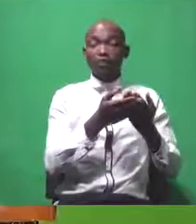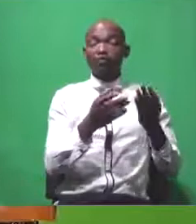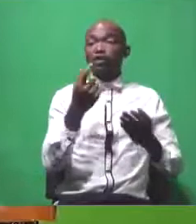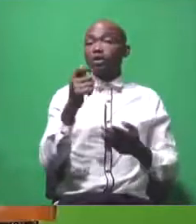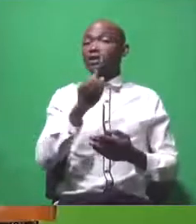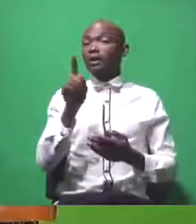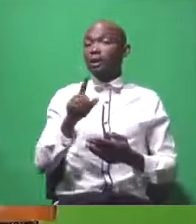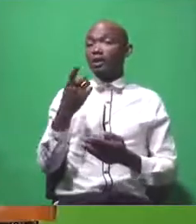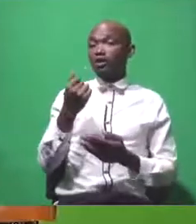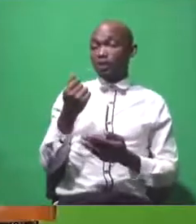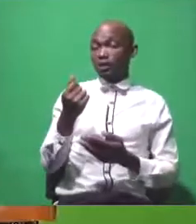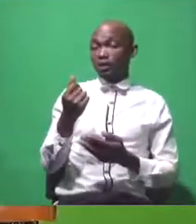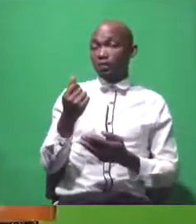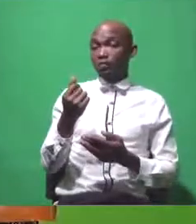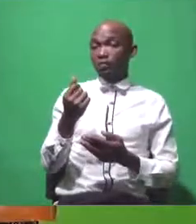73.